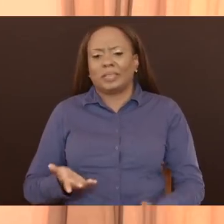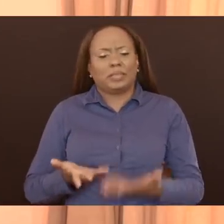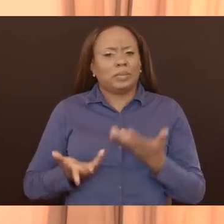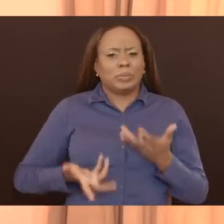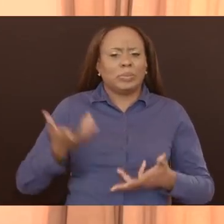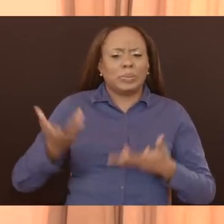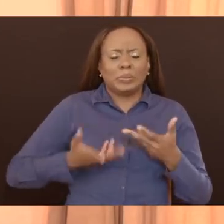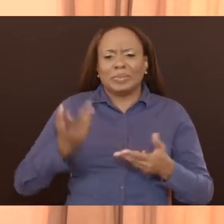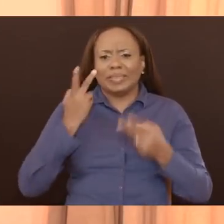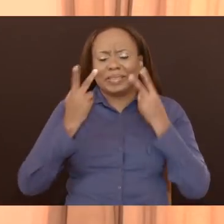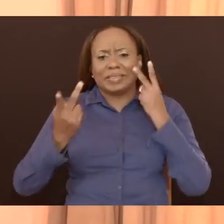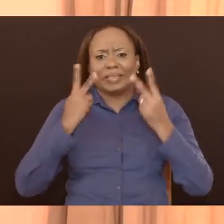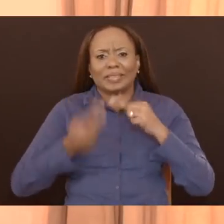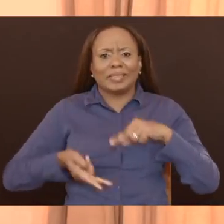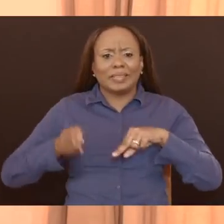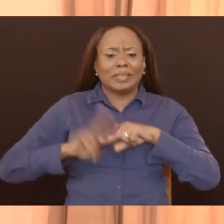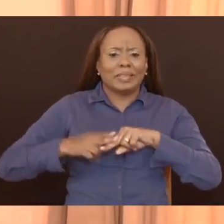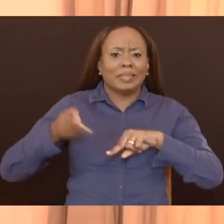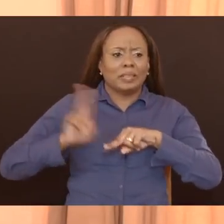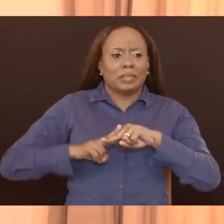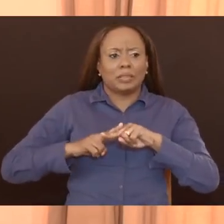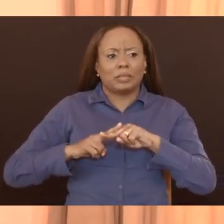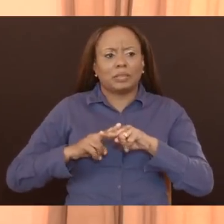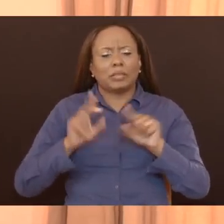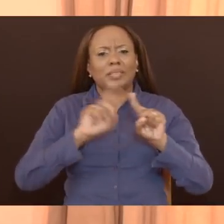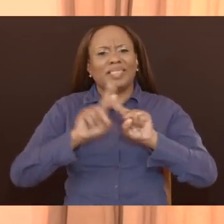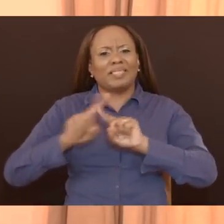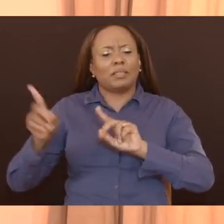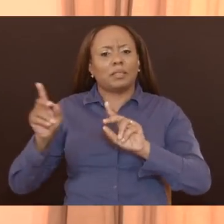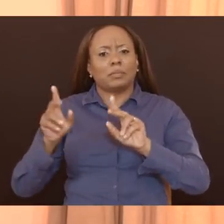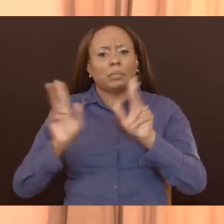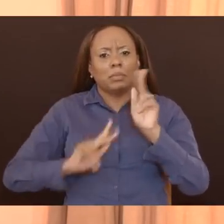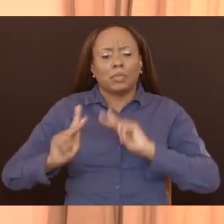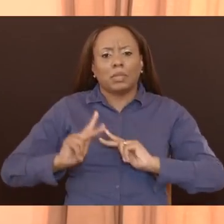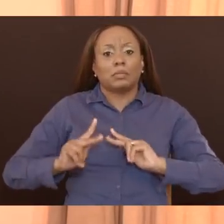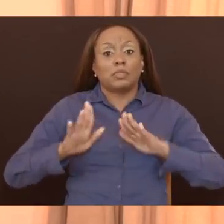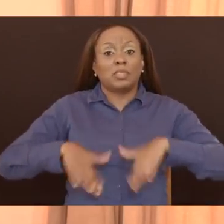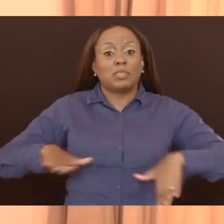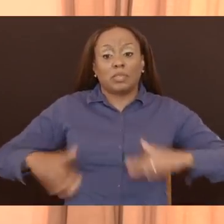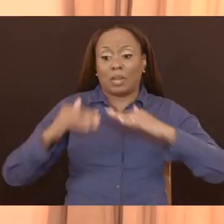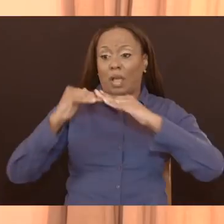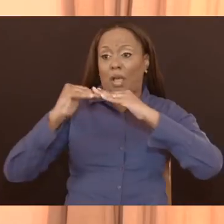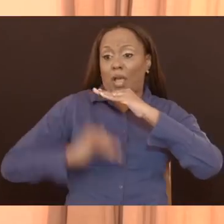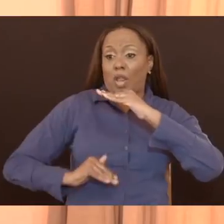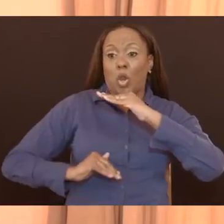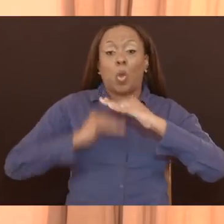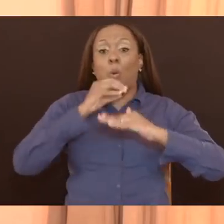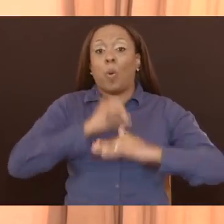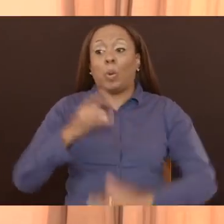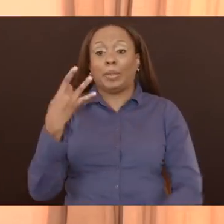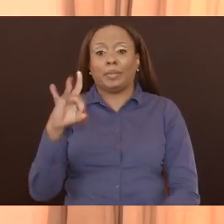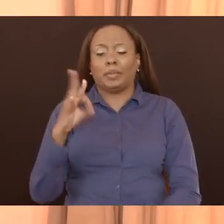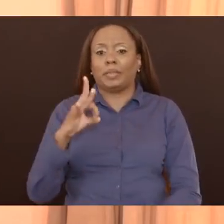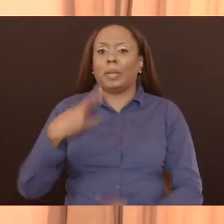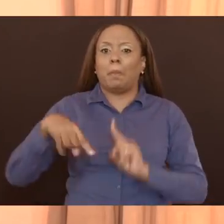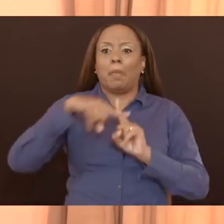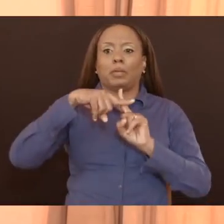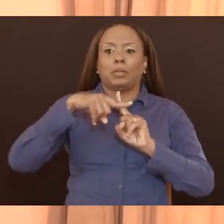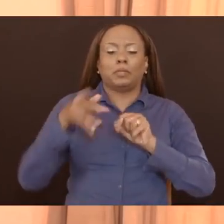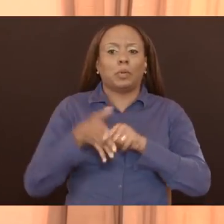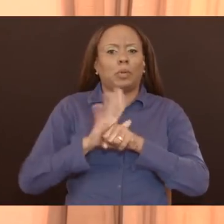trend where a number of persons under the age of 18 are testing positive for